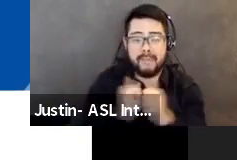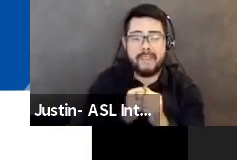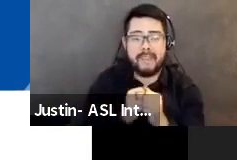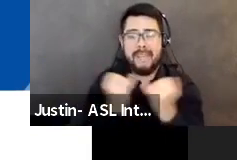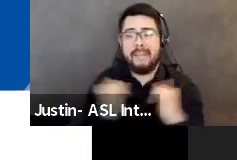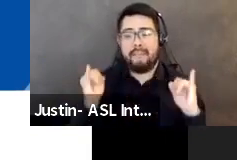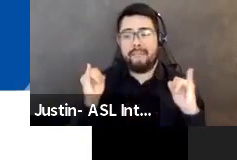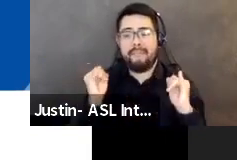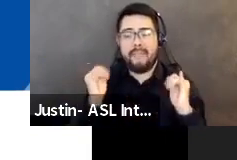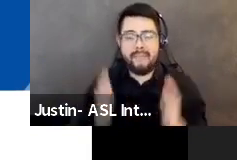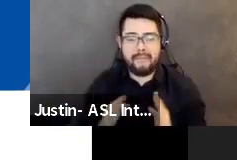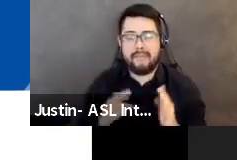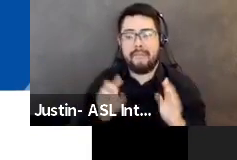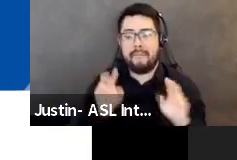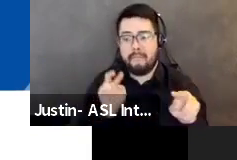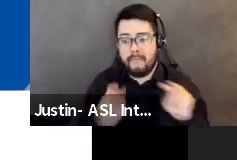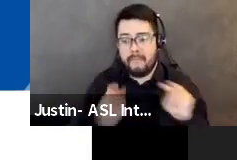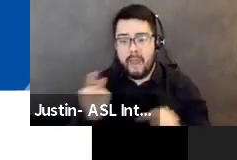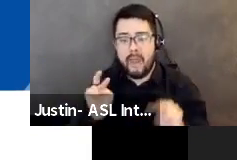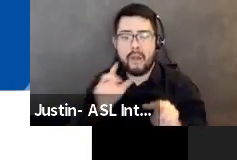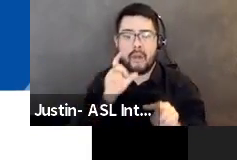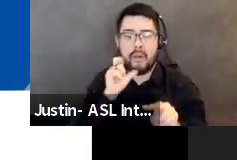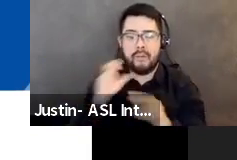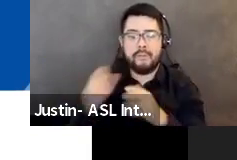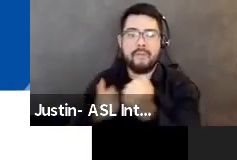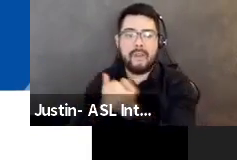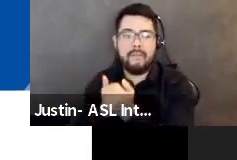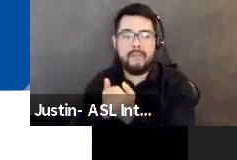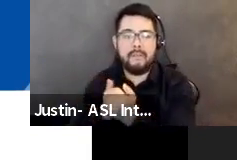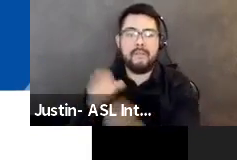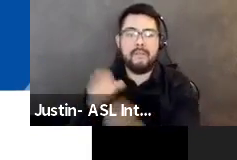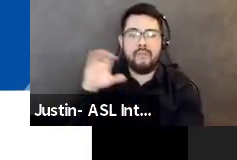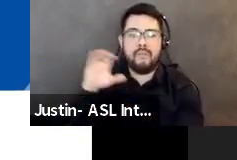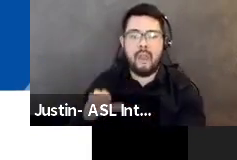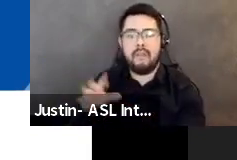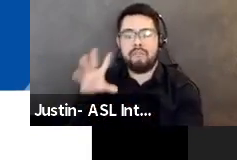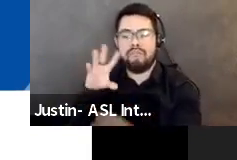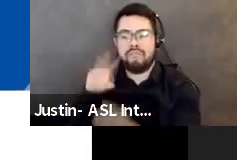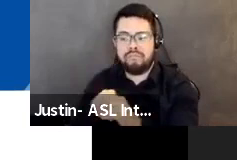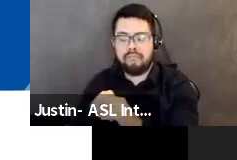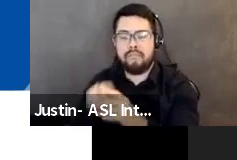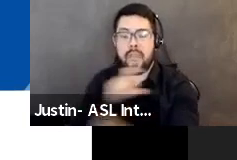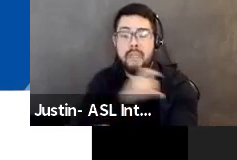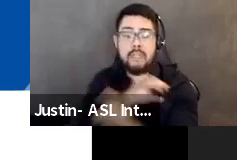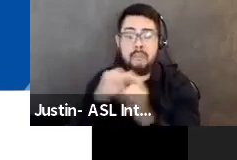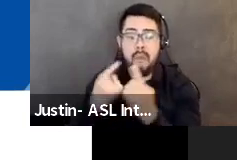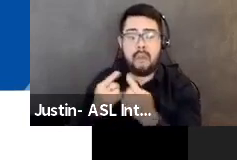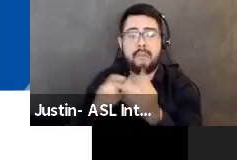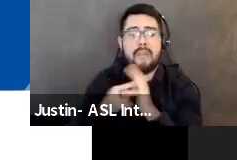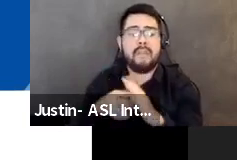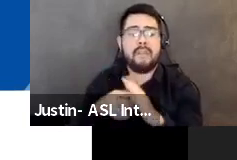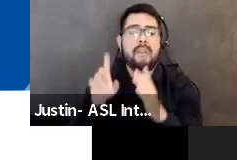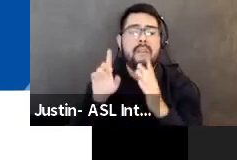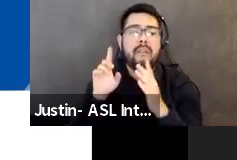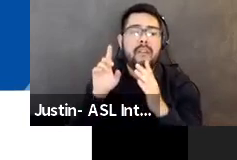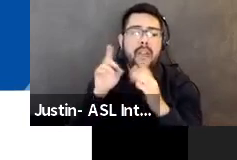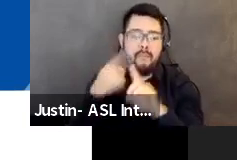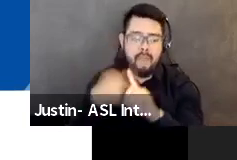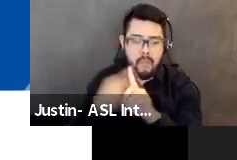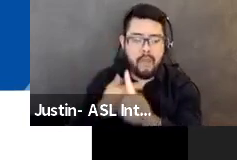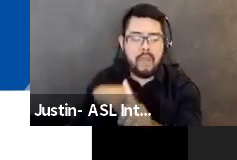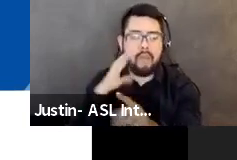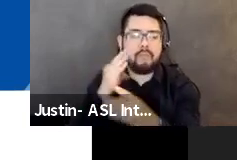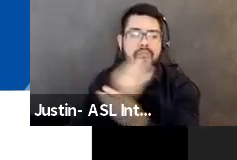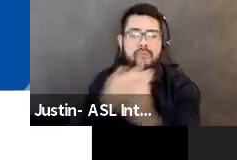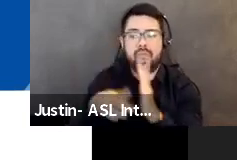is overseeing the chicago police department consent decree every single month to review the key performance indicators that are required as a